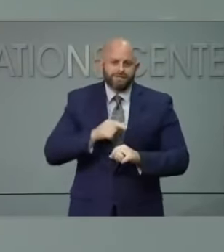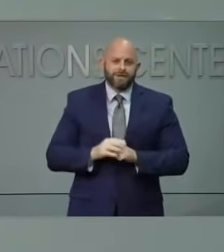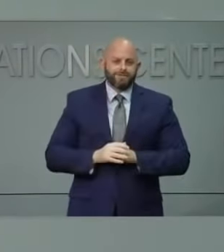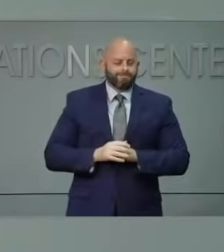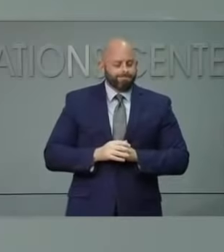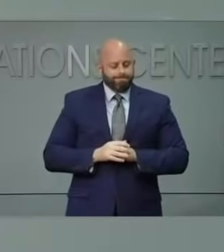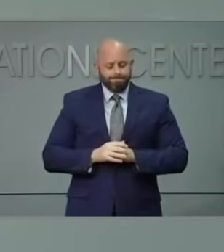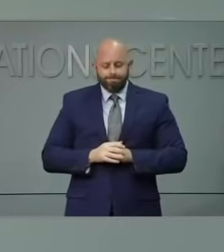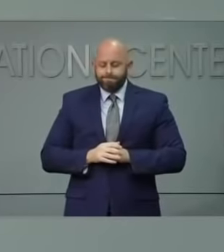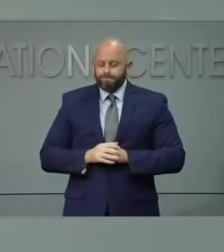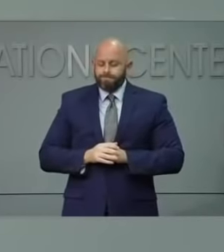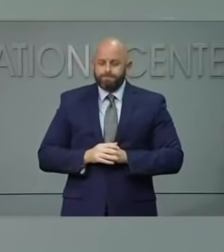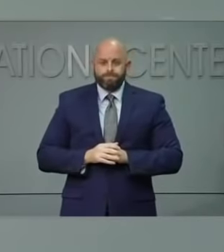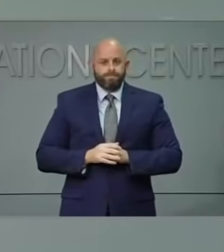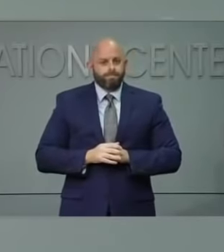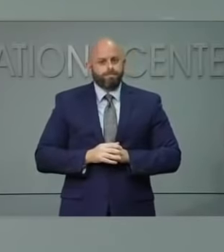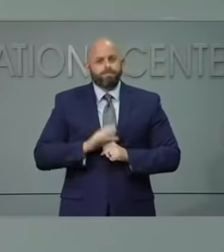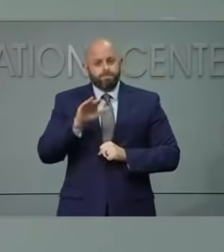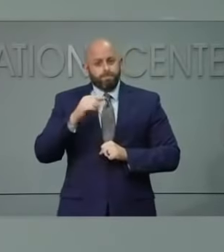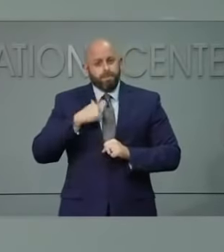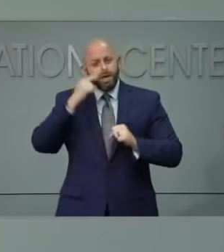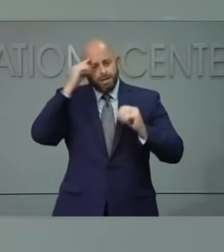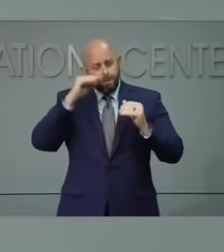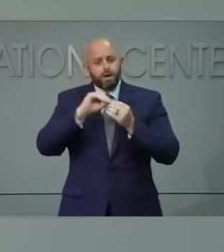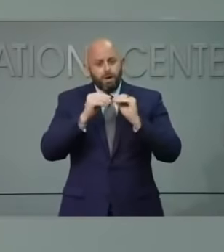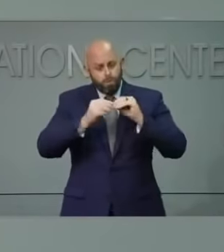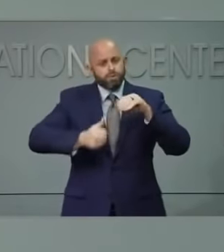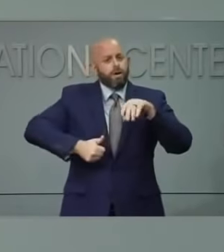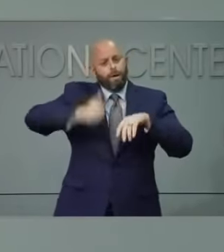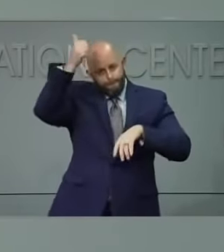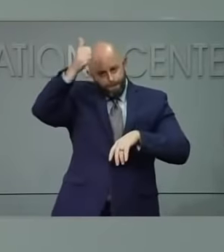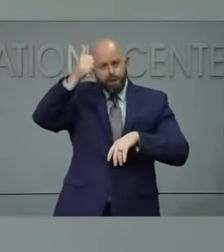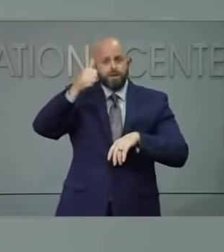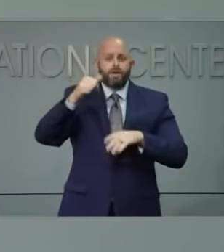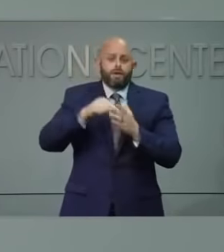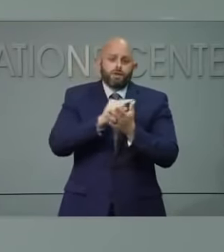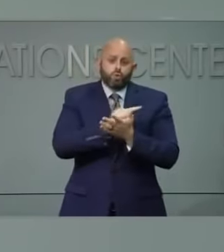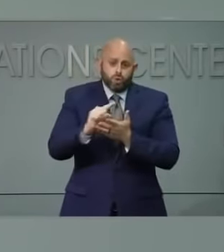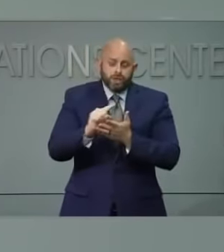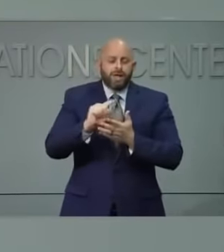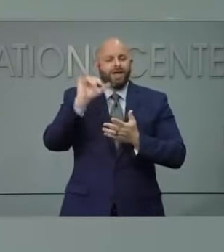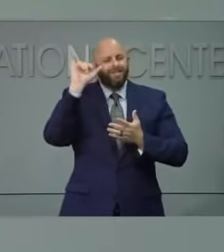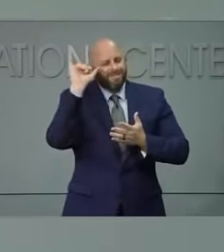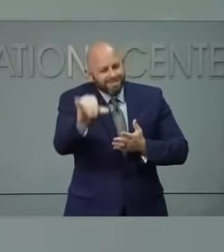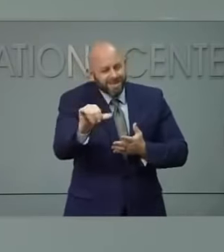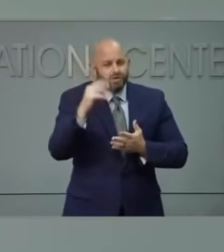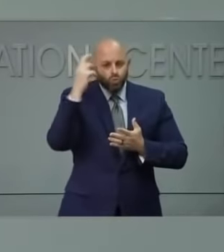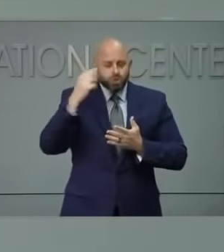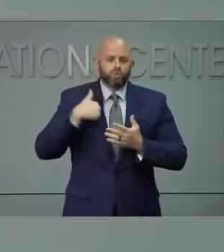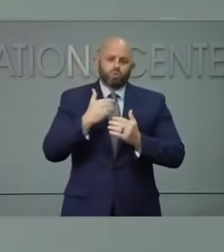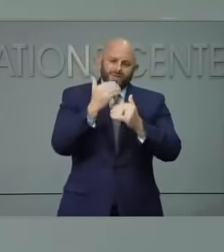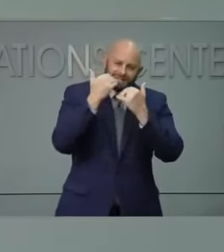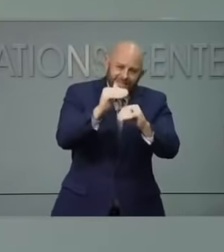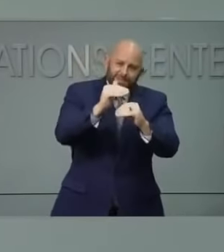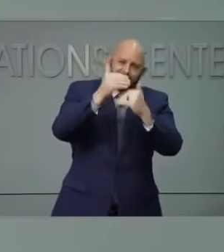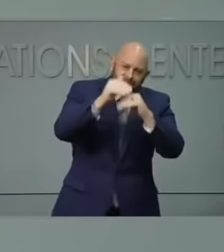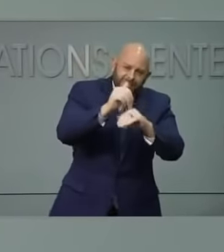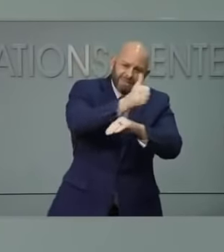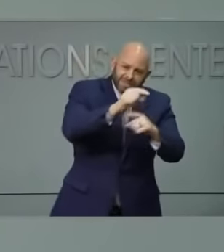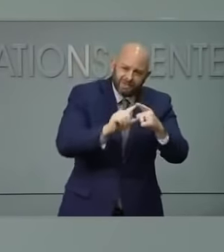do expect our numbers to go up over the course of this week. It's exactly why we are taking the actions we are today. We need to